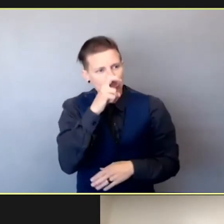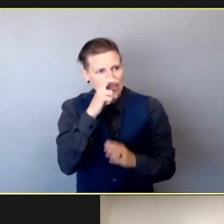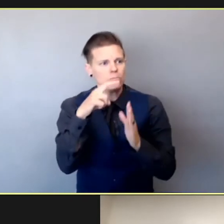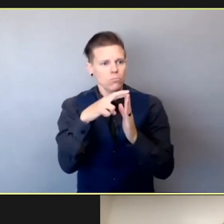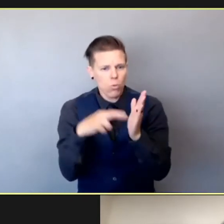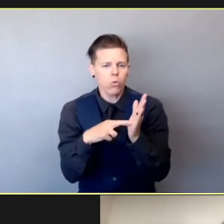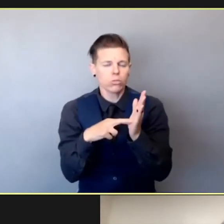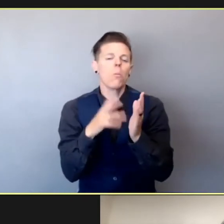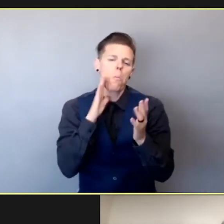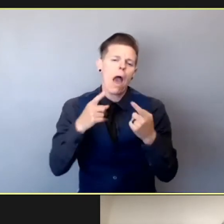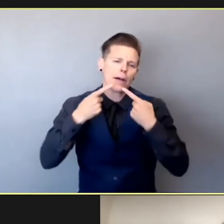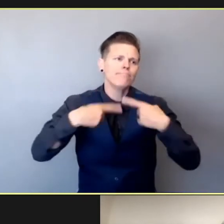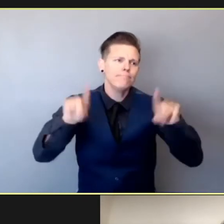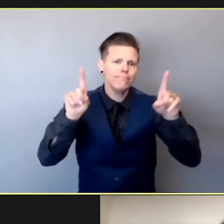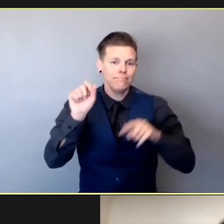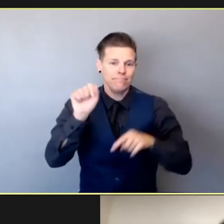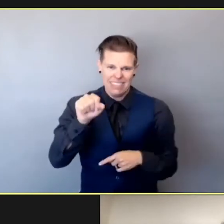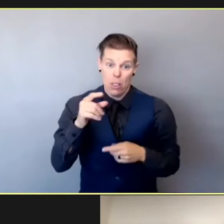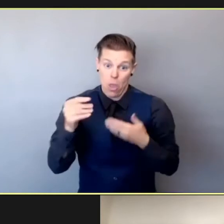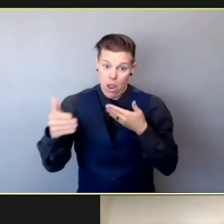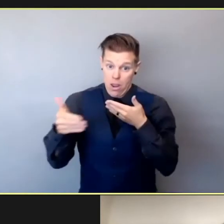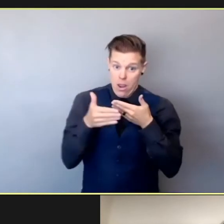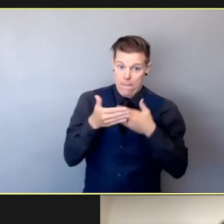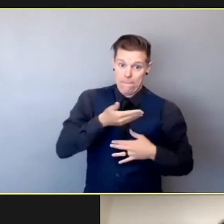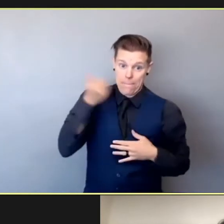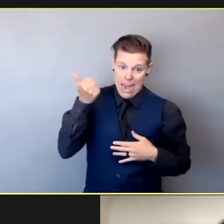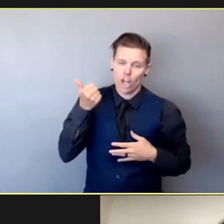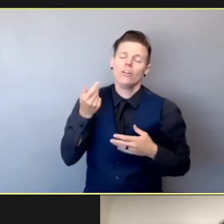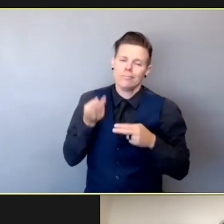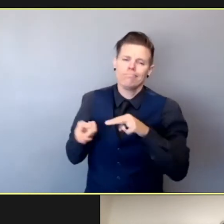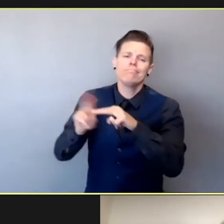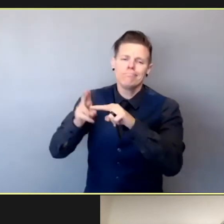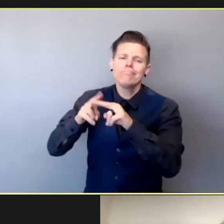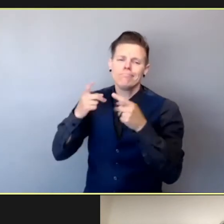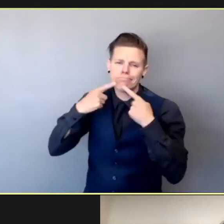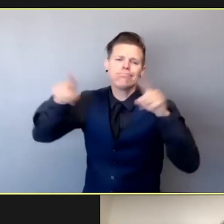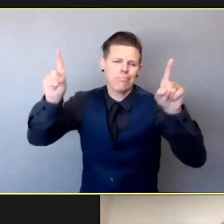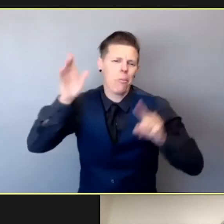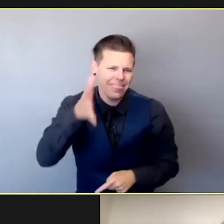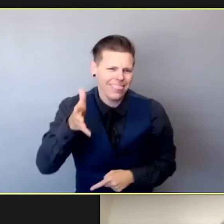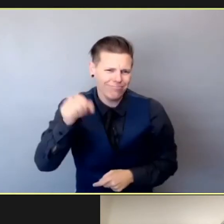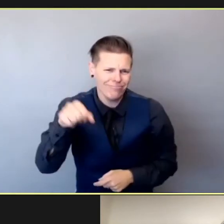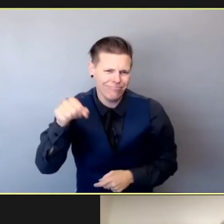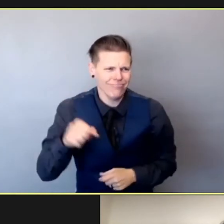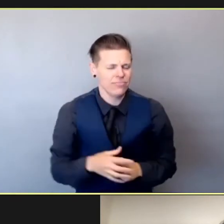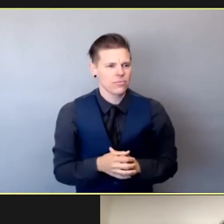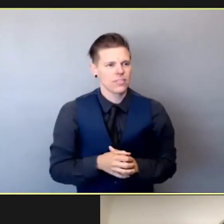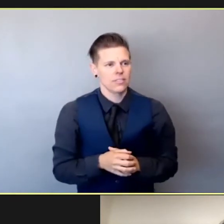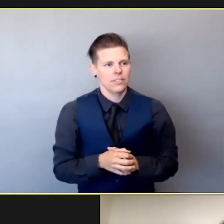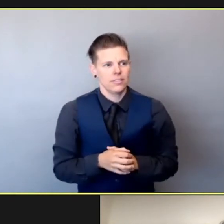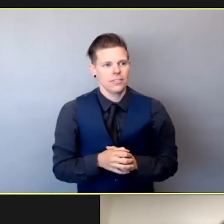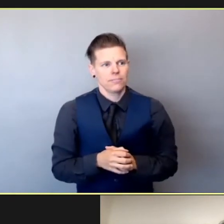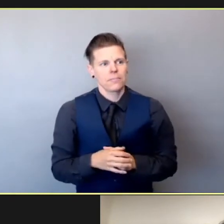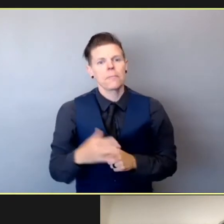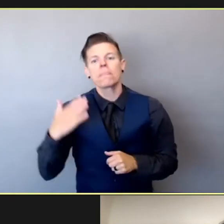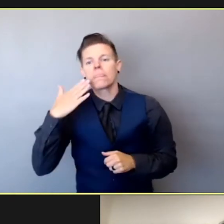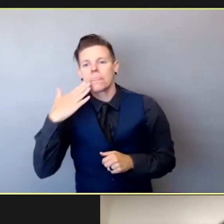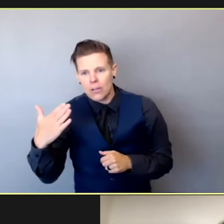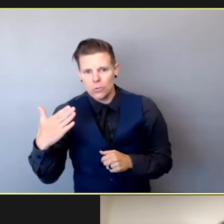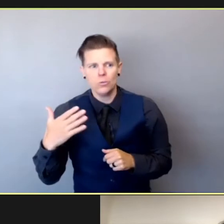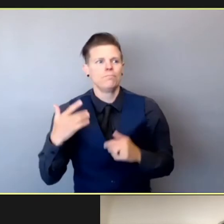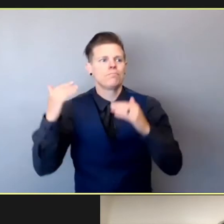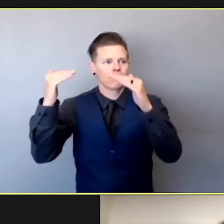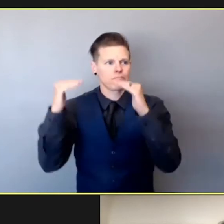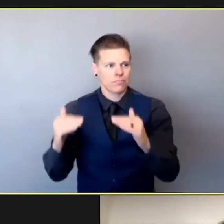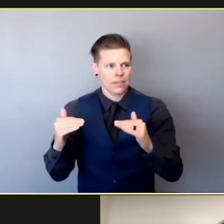them, the more effective they are. So thanks. All right, thank you. With that, we